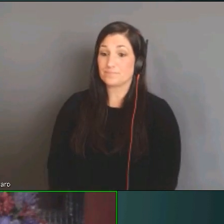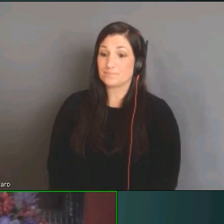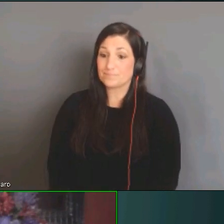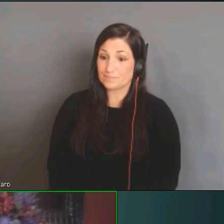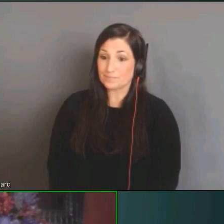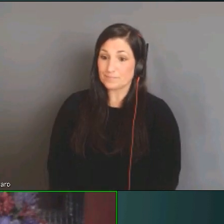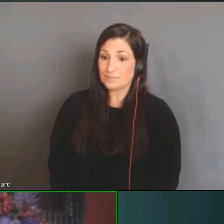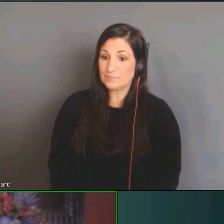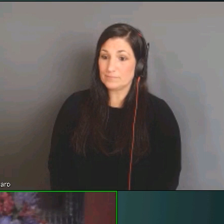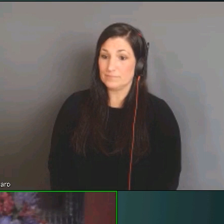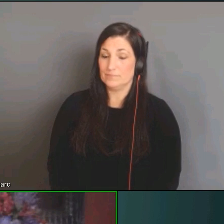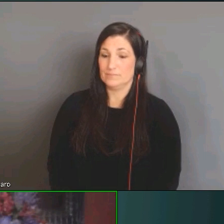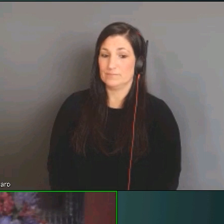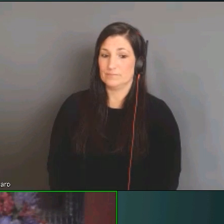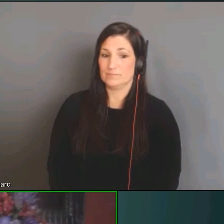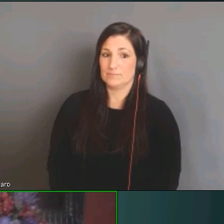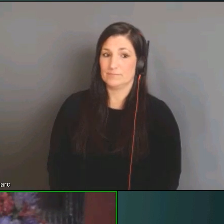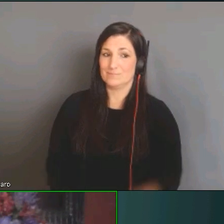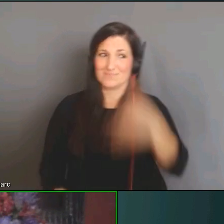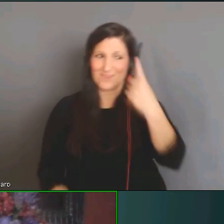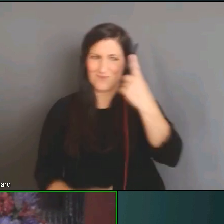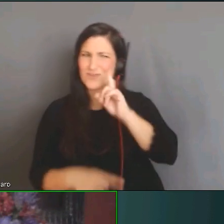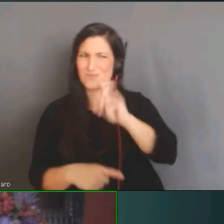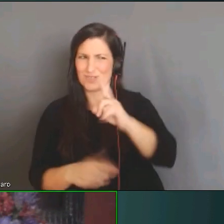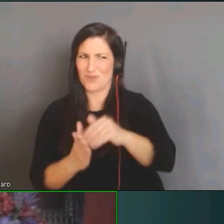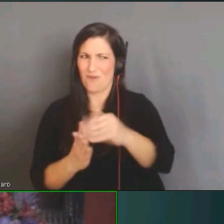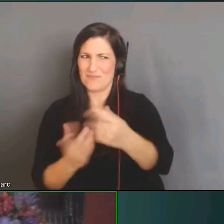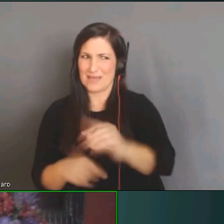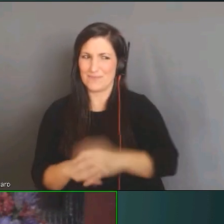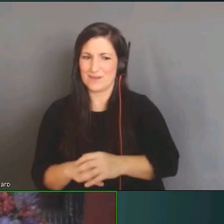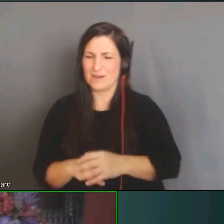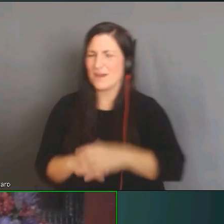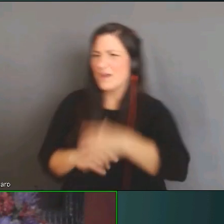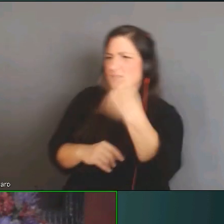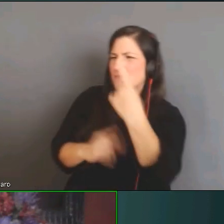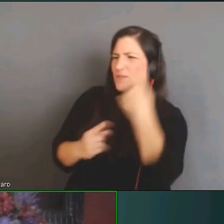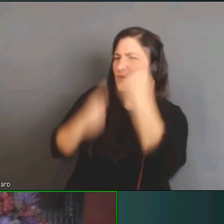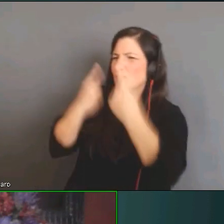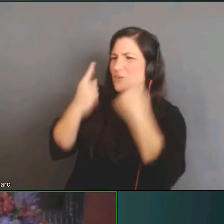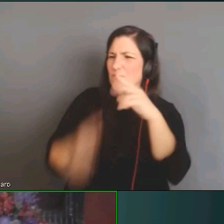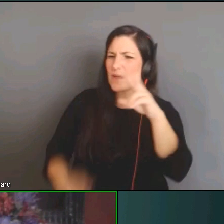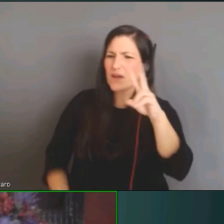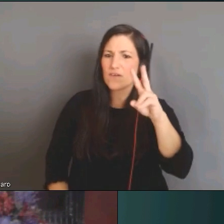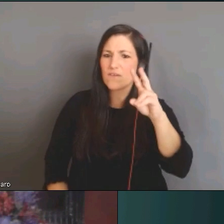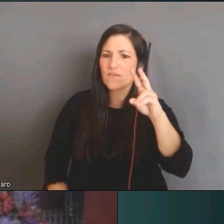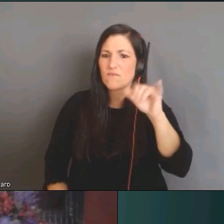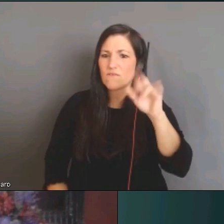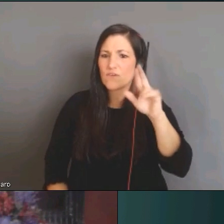I know one Someone's question we asking always about get. virtual hiring. They want to Okay, know about virtual hiring from